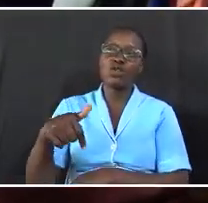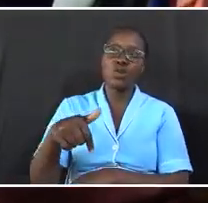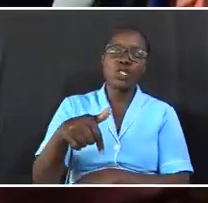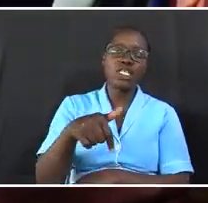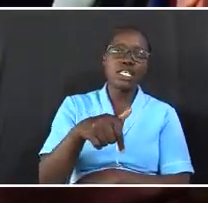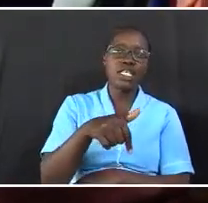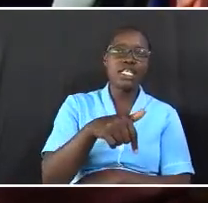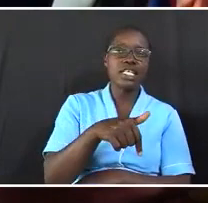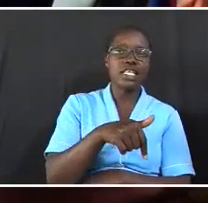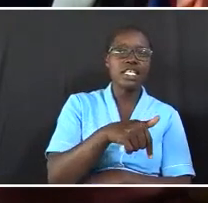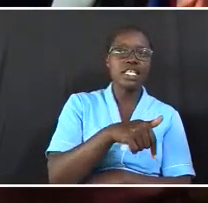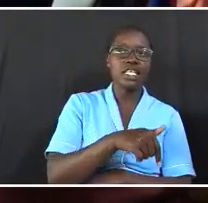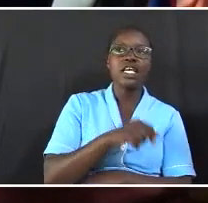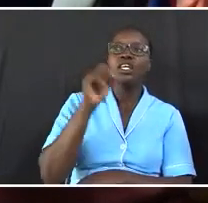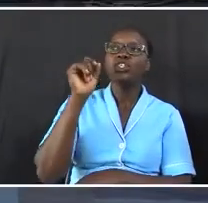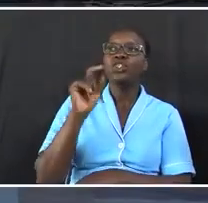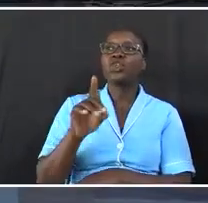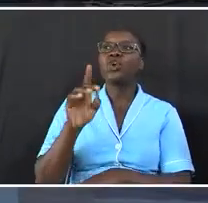that we